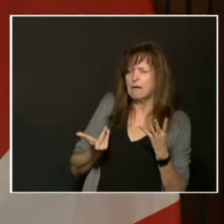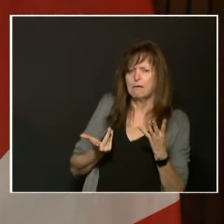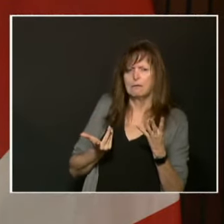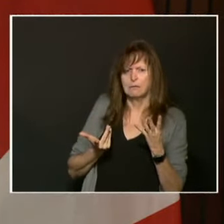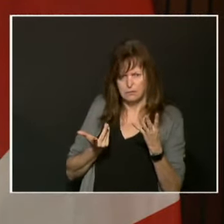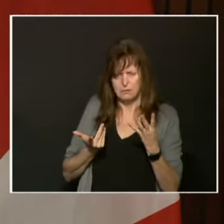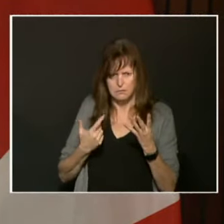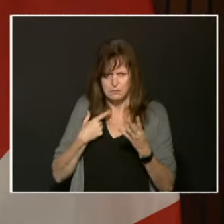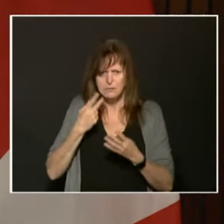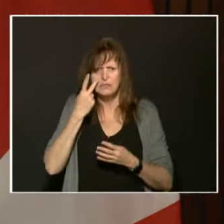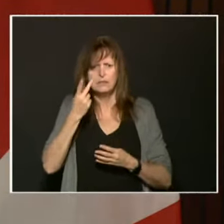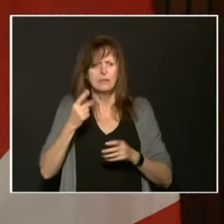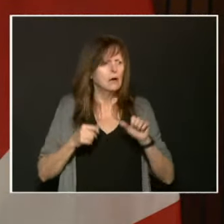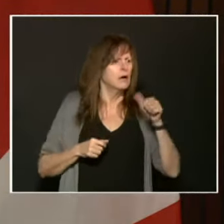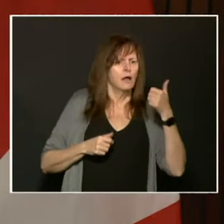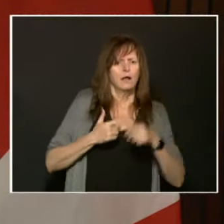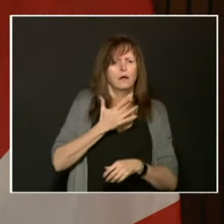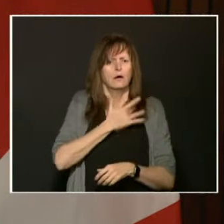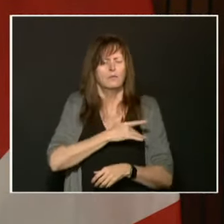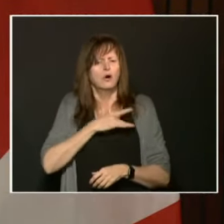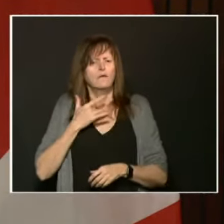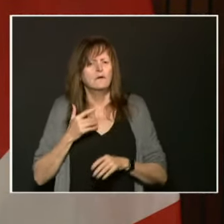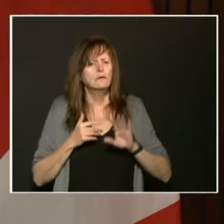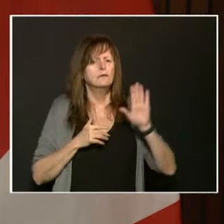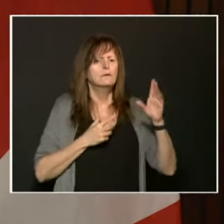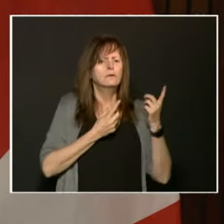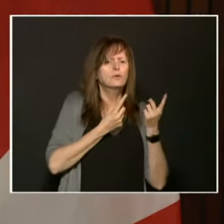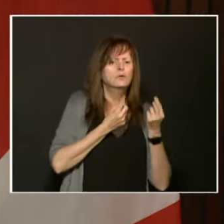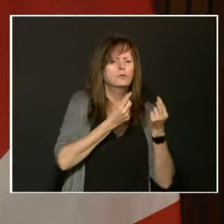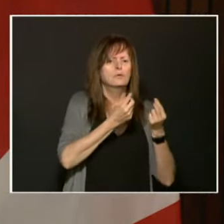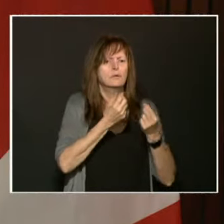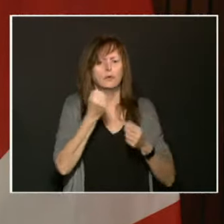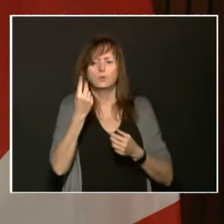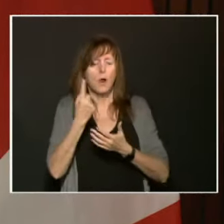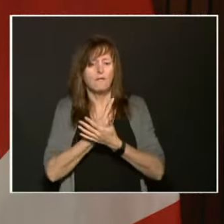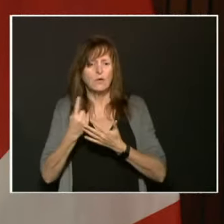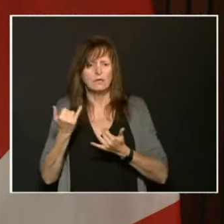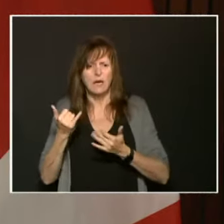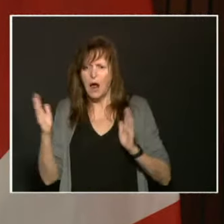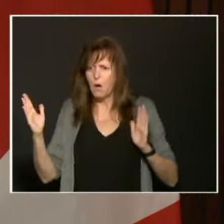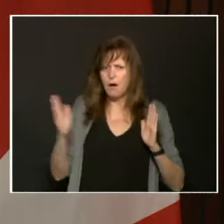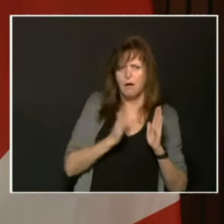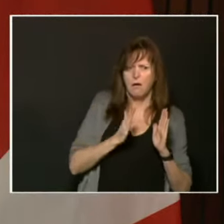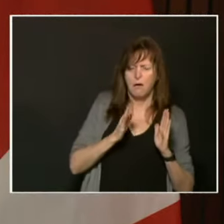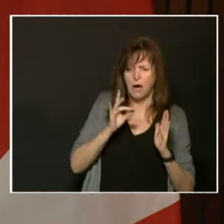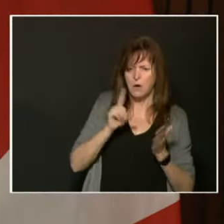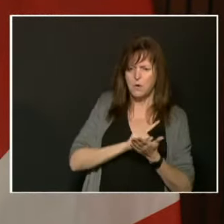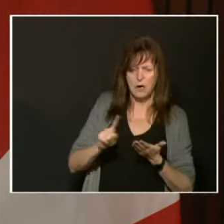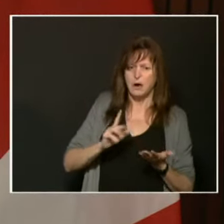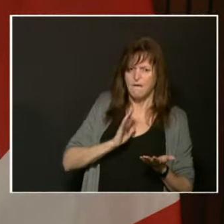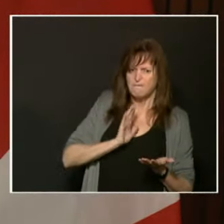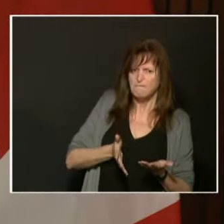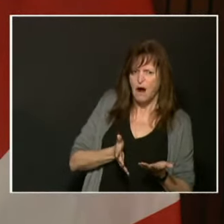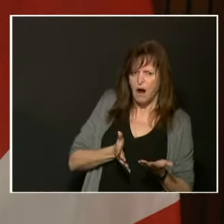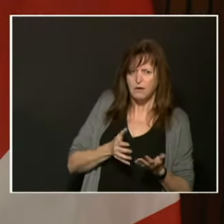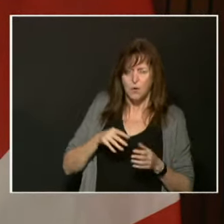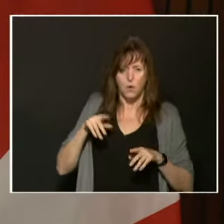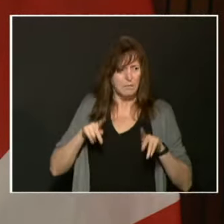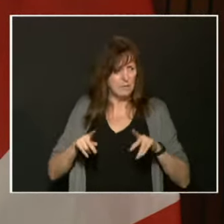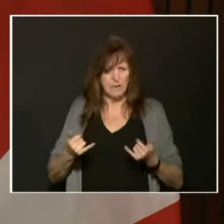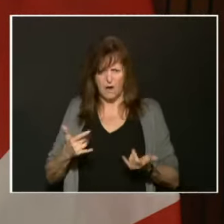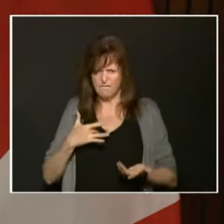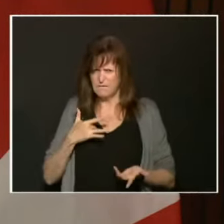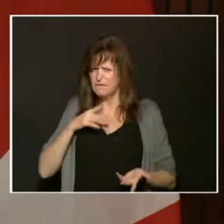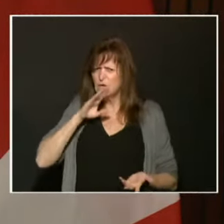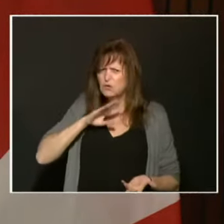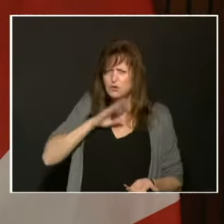that 8 weeks would be fine. So I think there's a lot of people who are feeling very frustrated right now that they're in